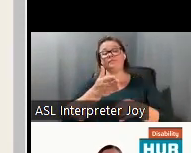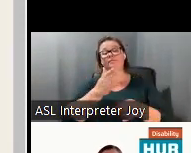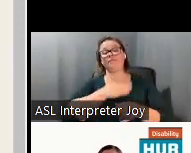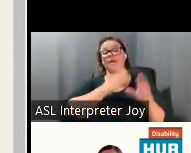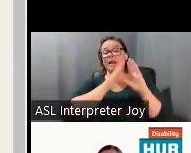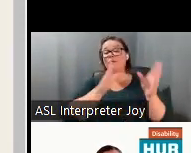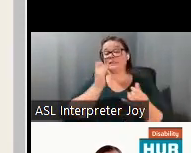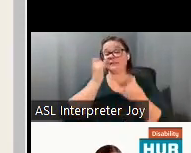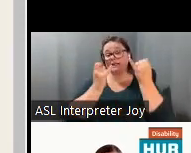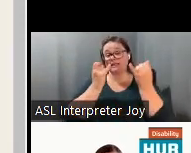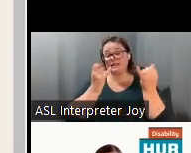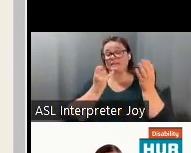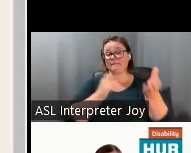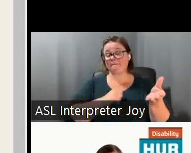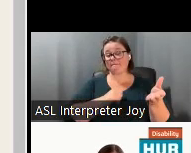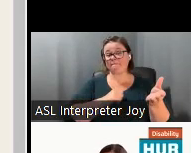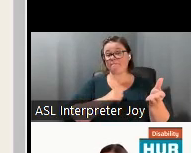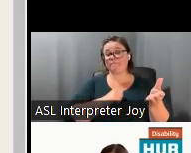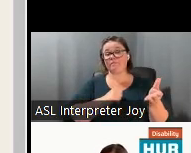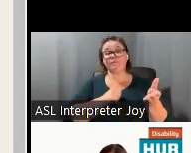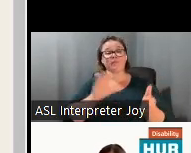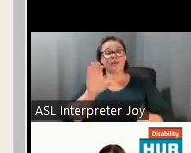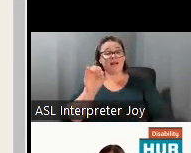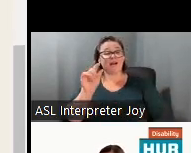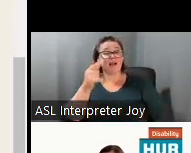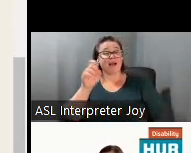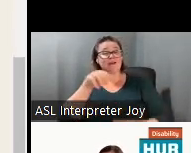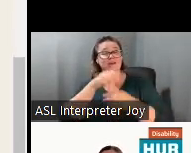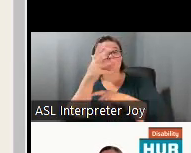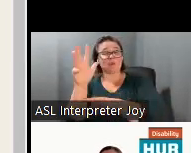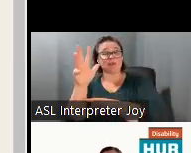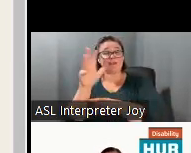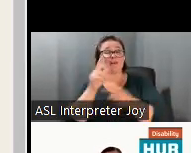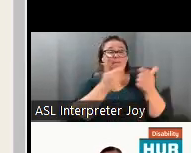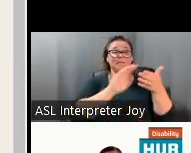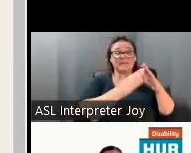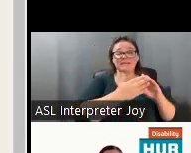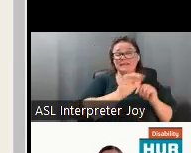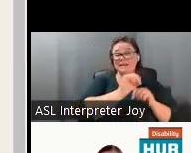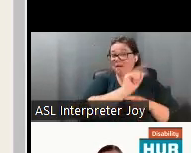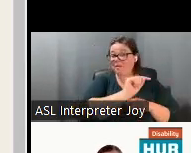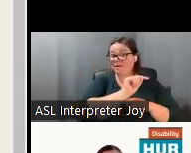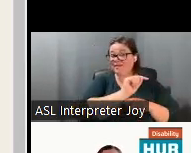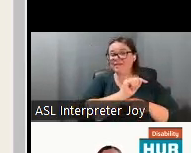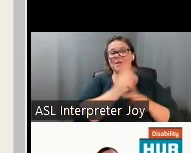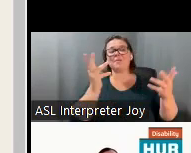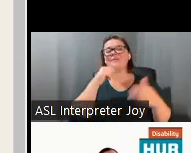And this is it the cottage in the woods? Is it the apartment in the big city? What does it look like? And what